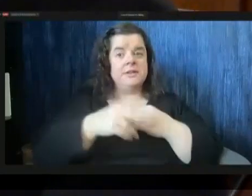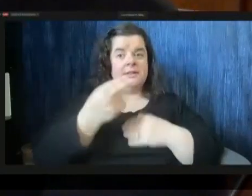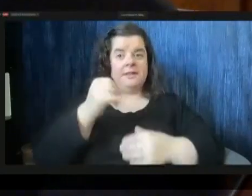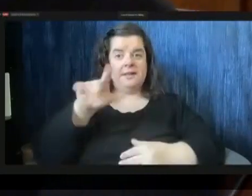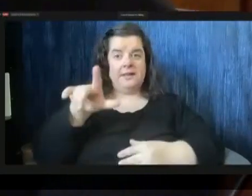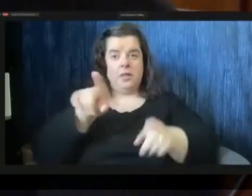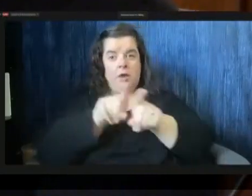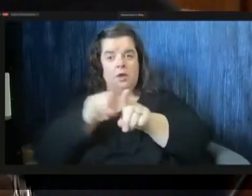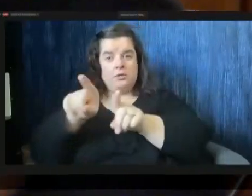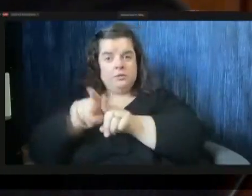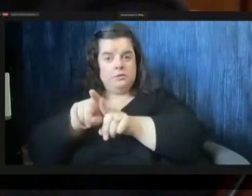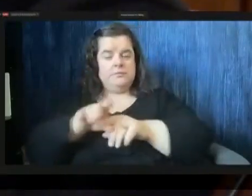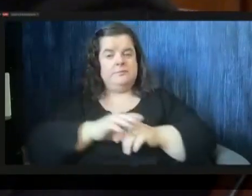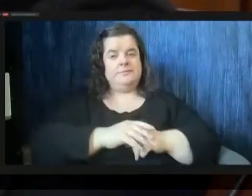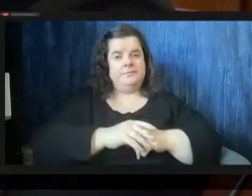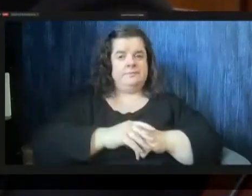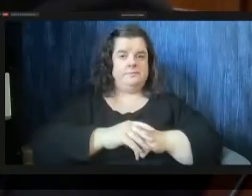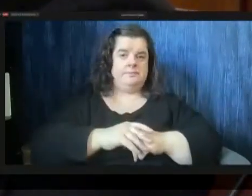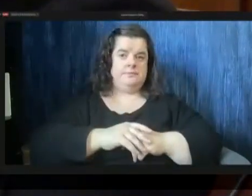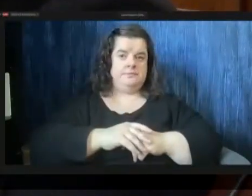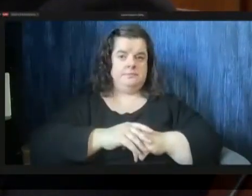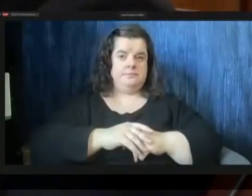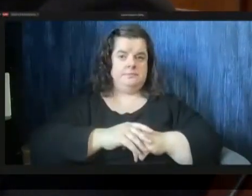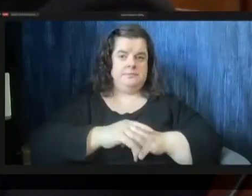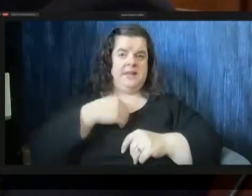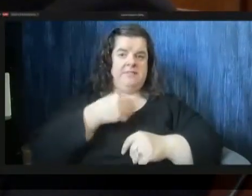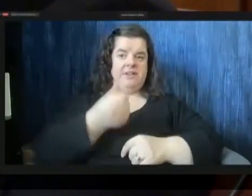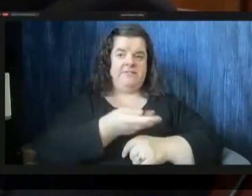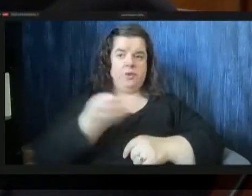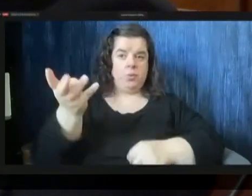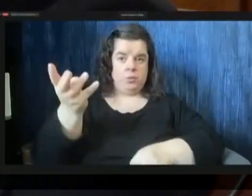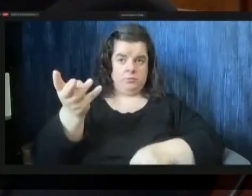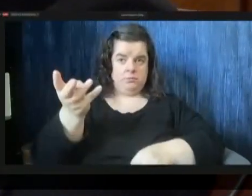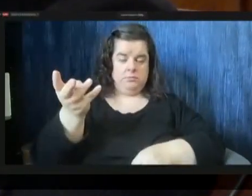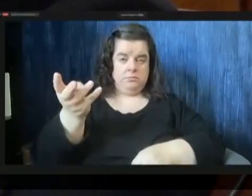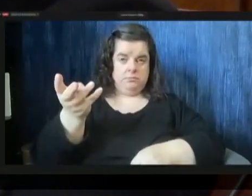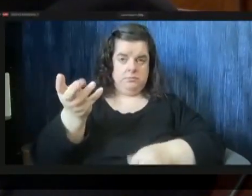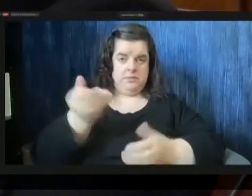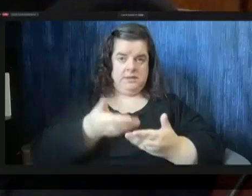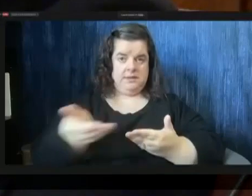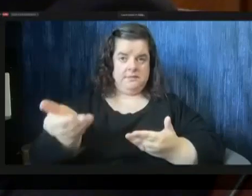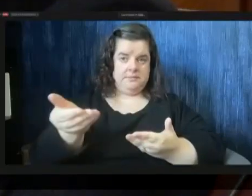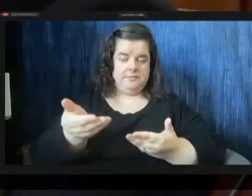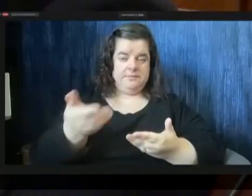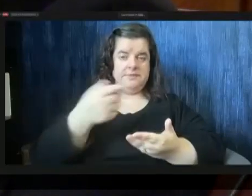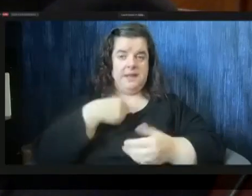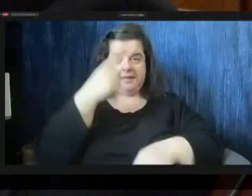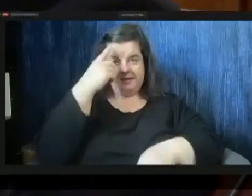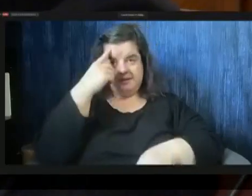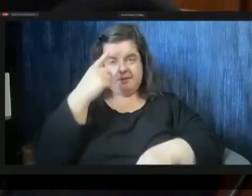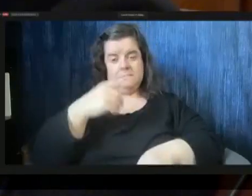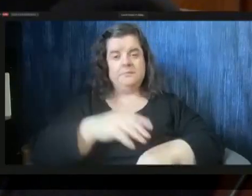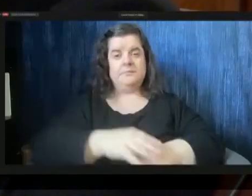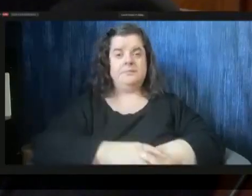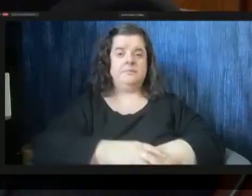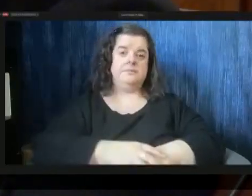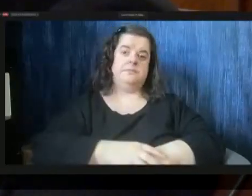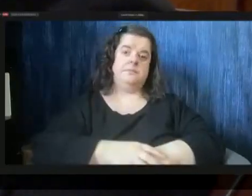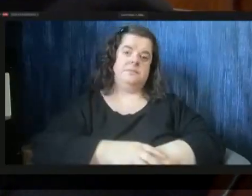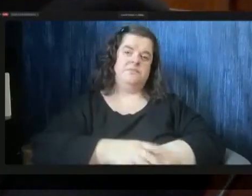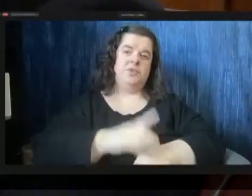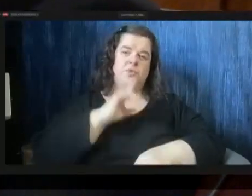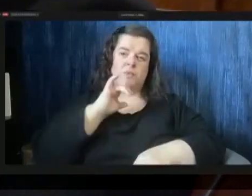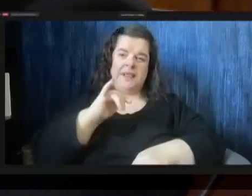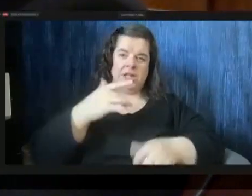also. There are a few things that I think are particularly concerning